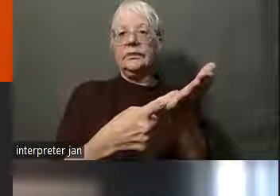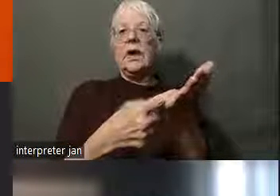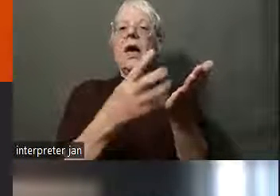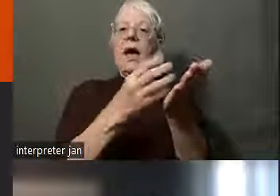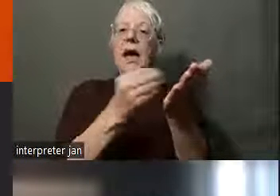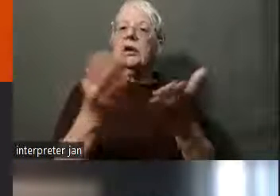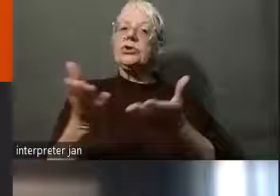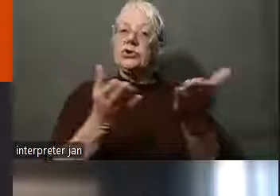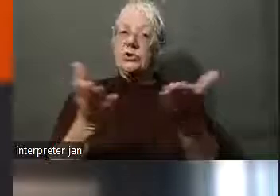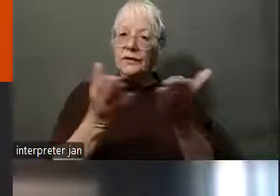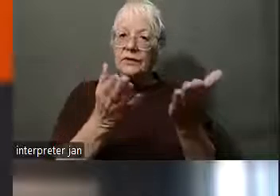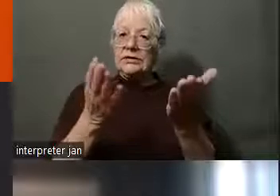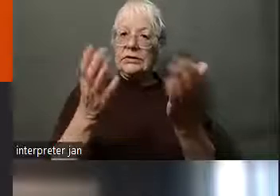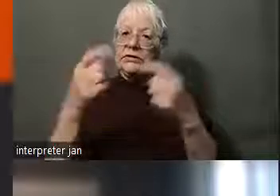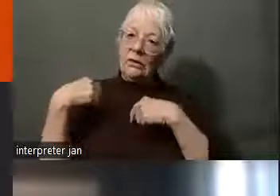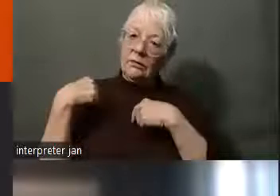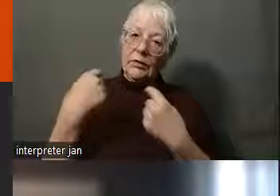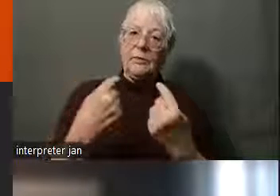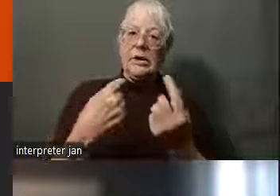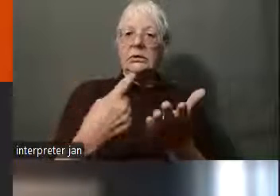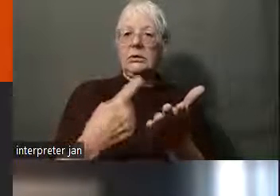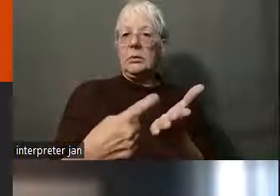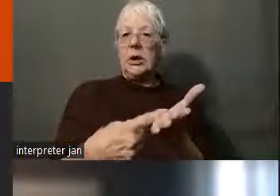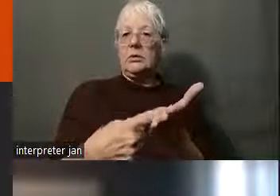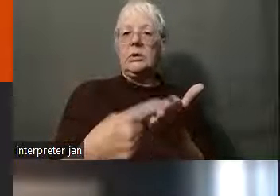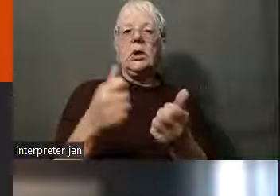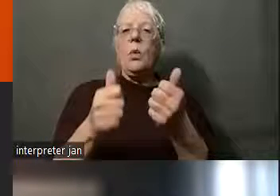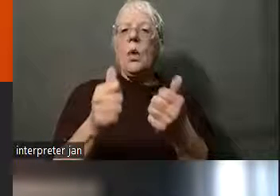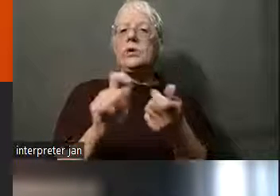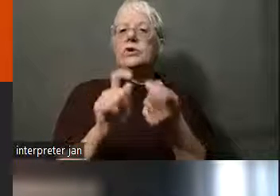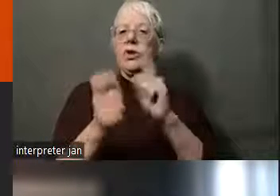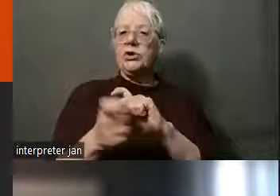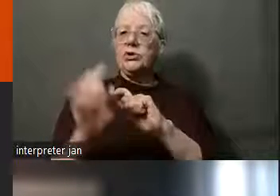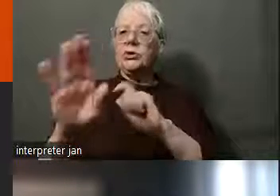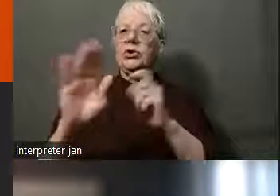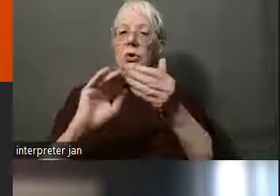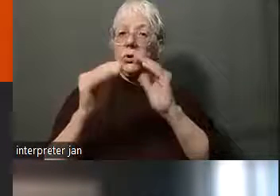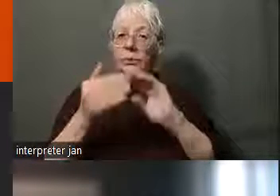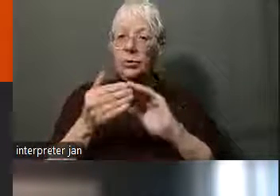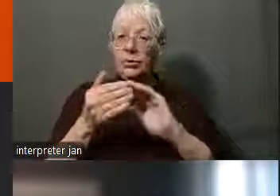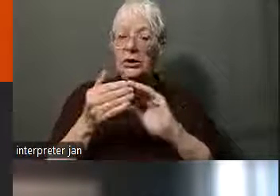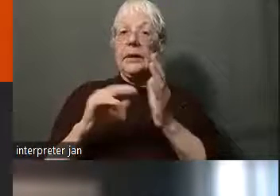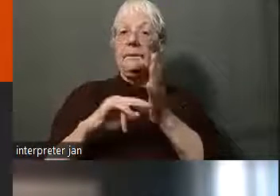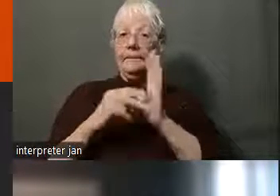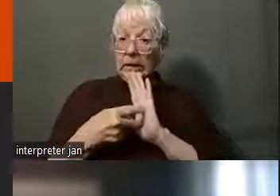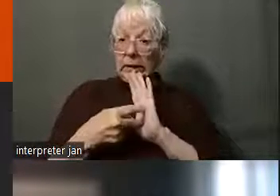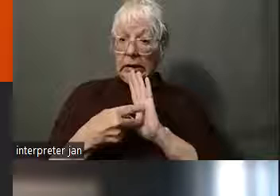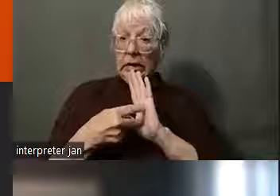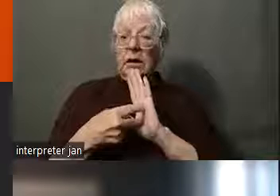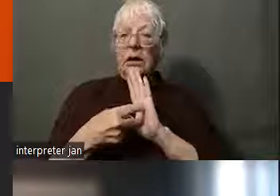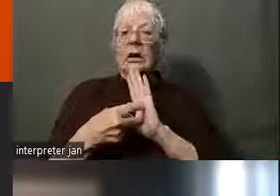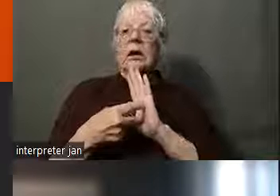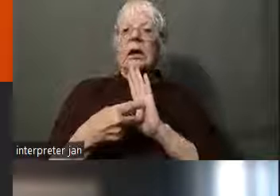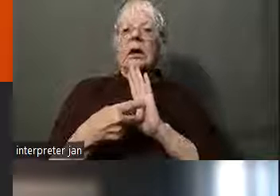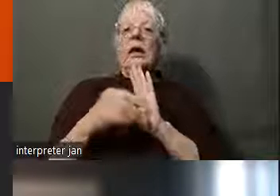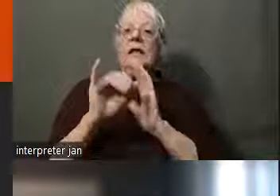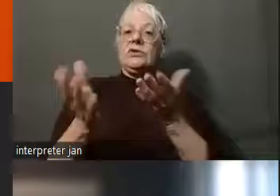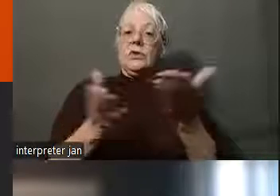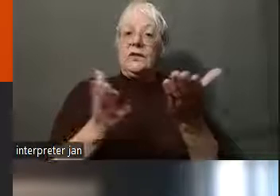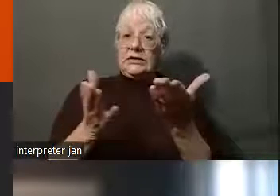we have been talking about, what changes in your community would mean that the services have been